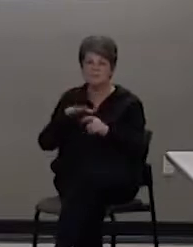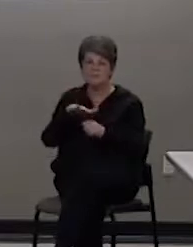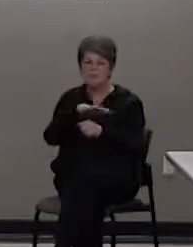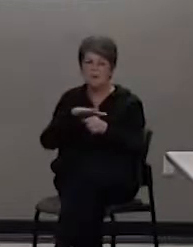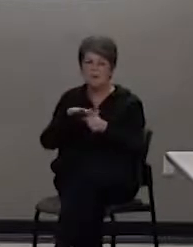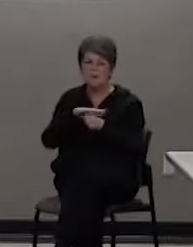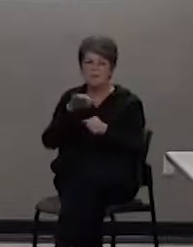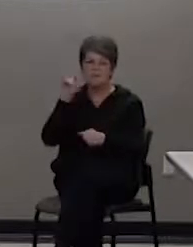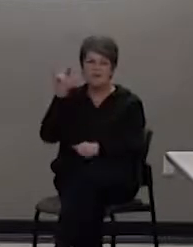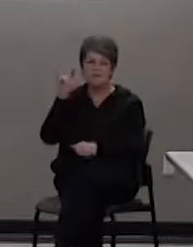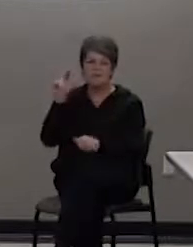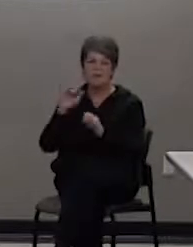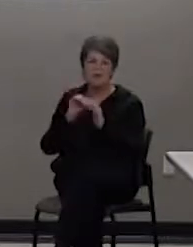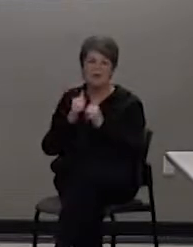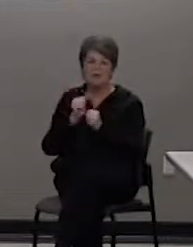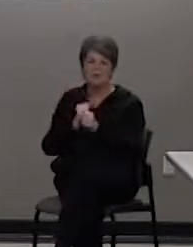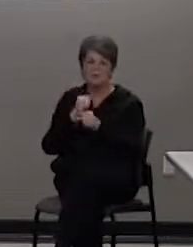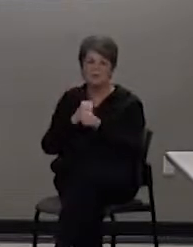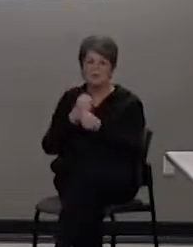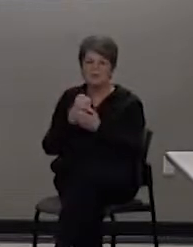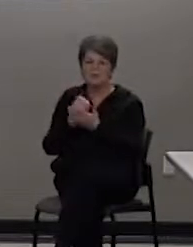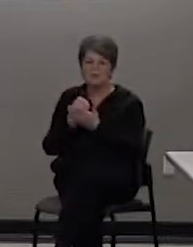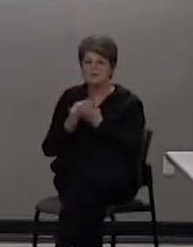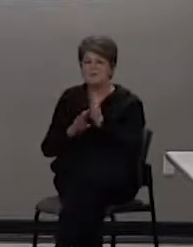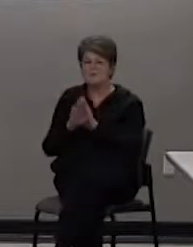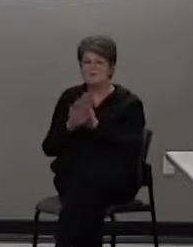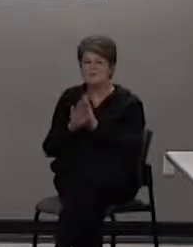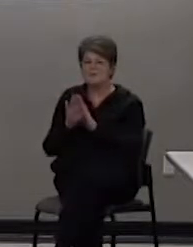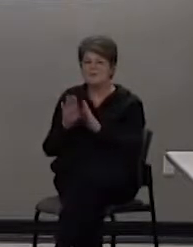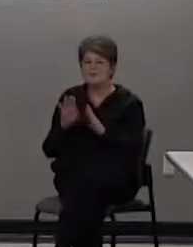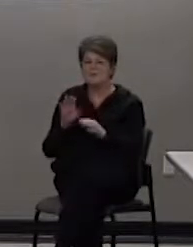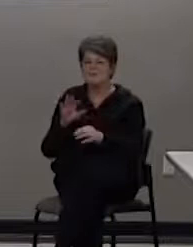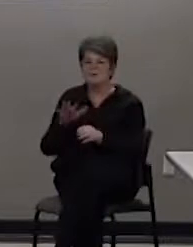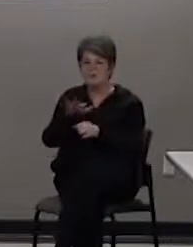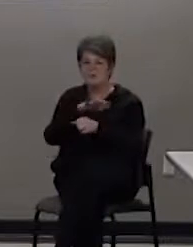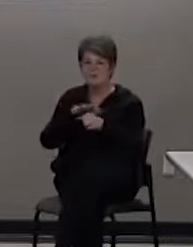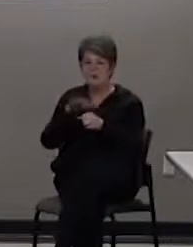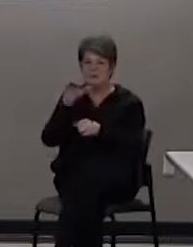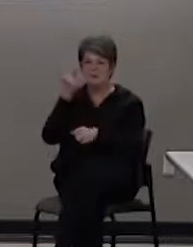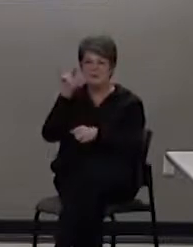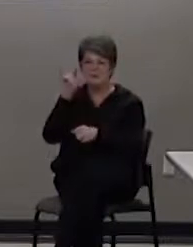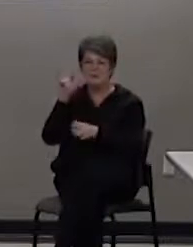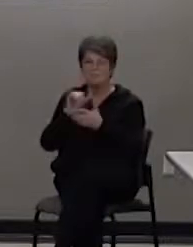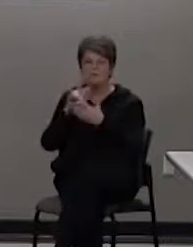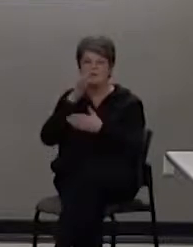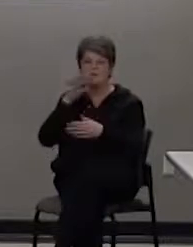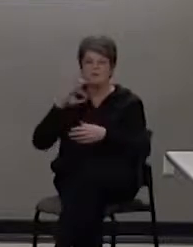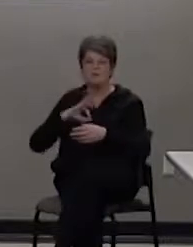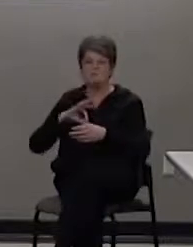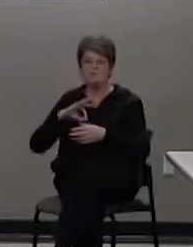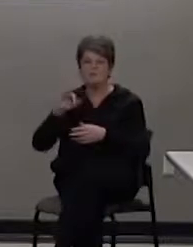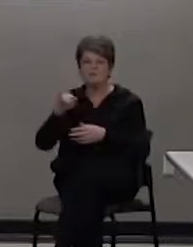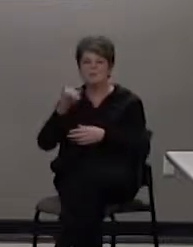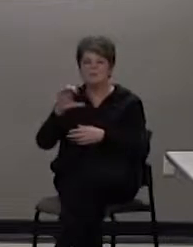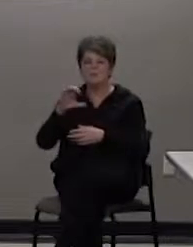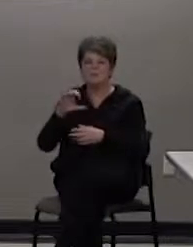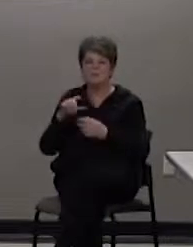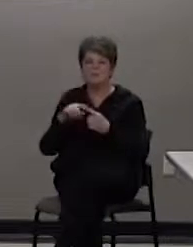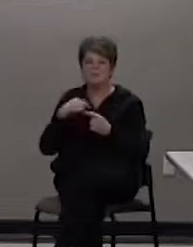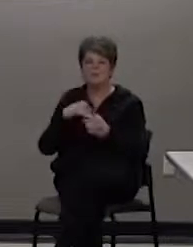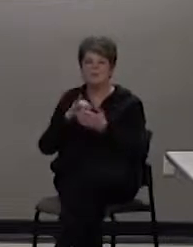for me, is how do we create economic development around the airport that will benefit Junction City? I think,